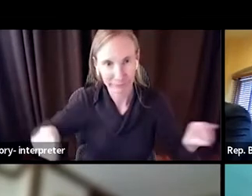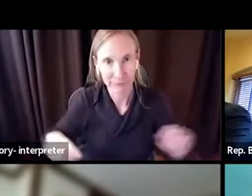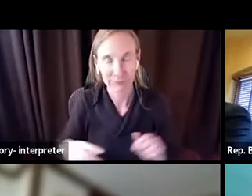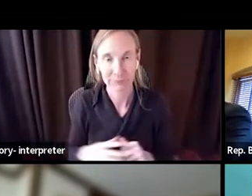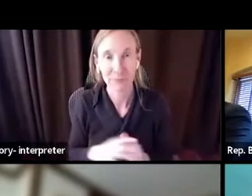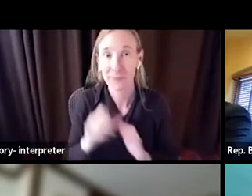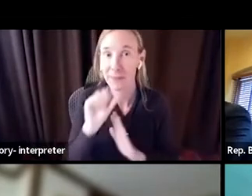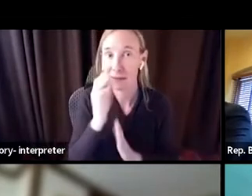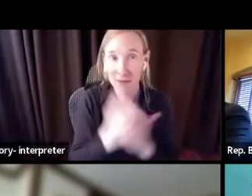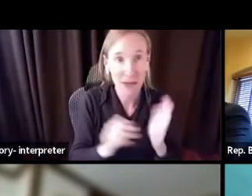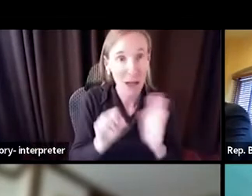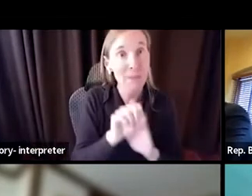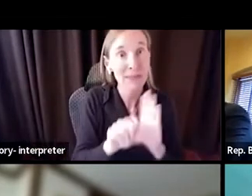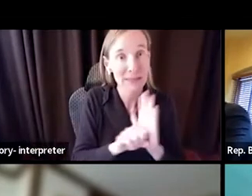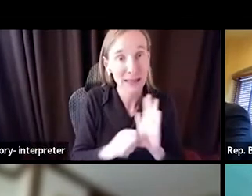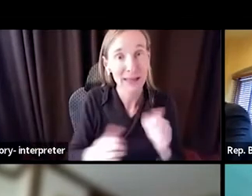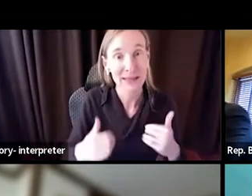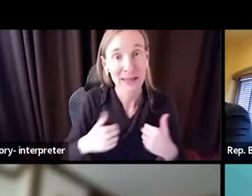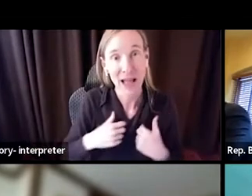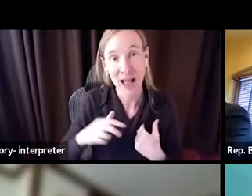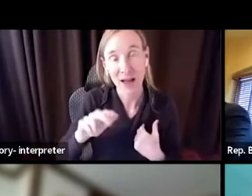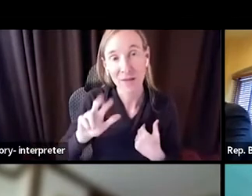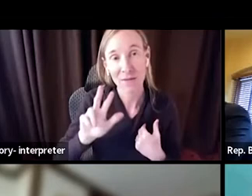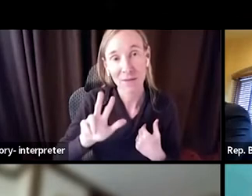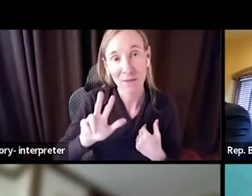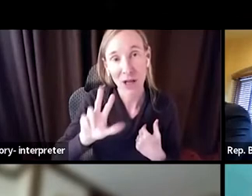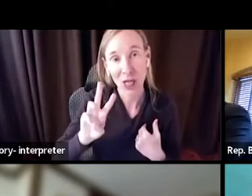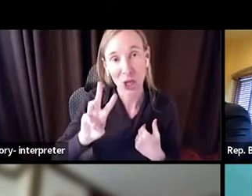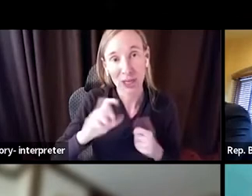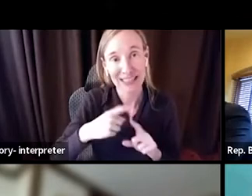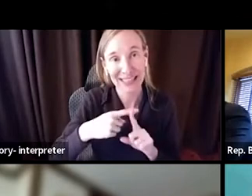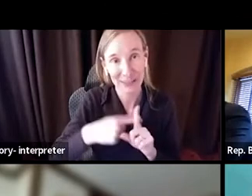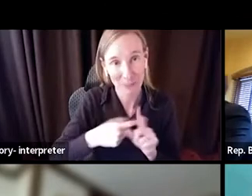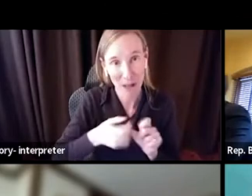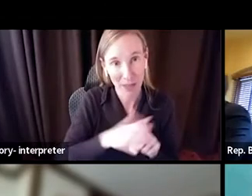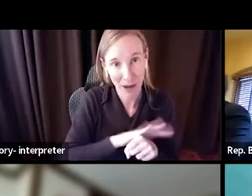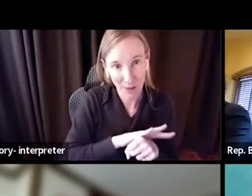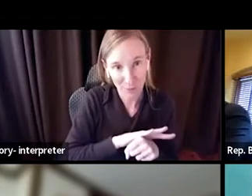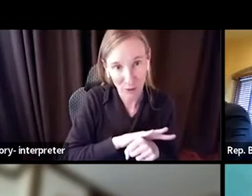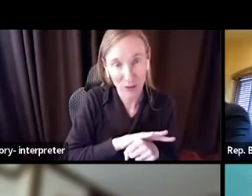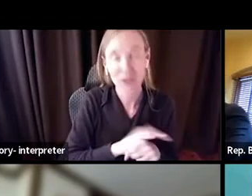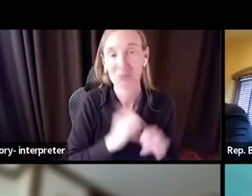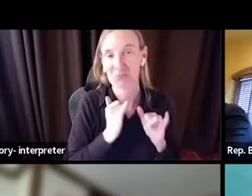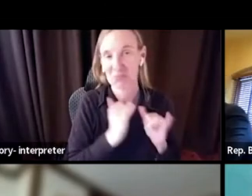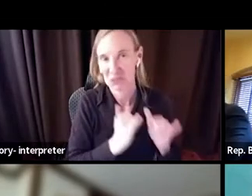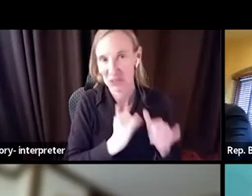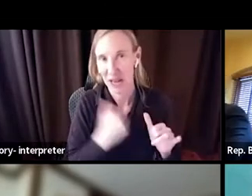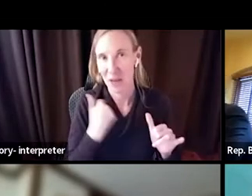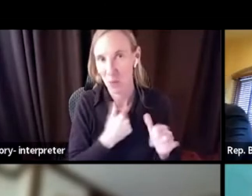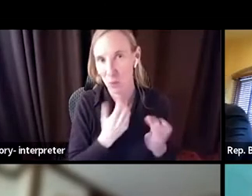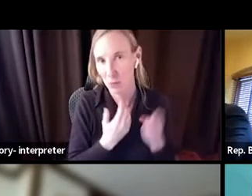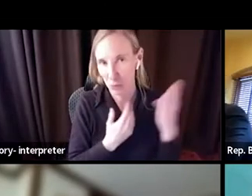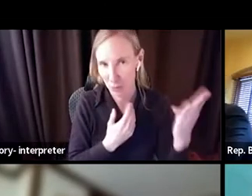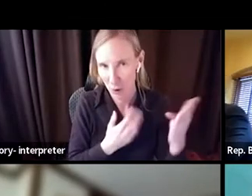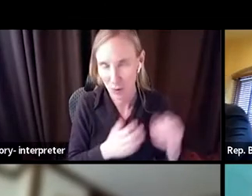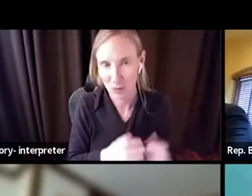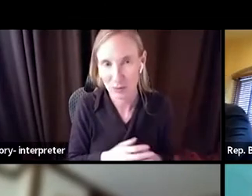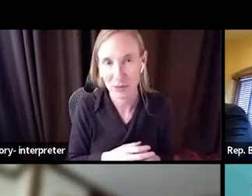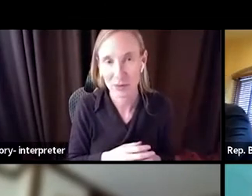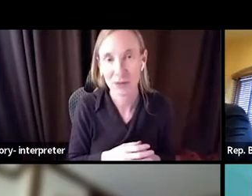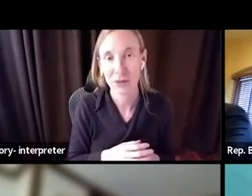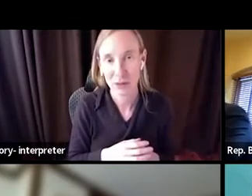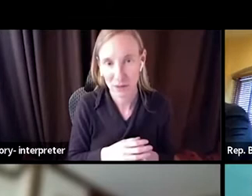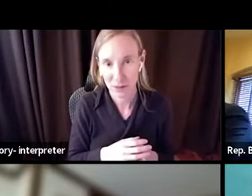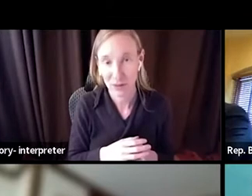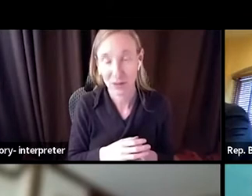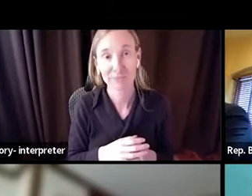Some states did have a 36-month coverage period, similar to what we're proposing here. But